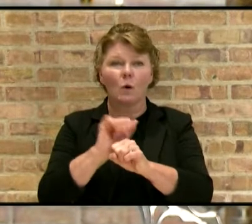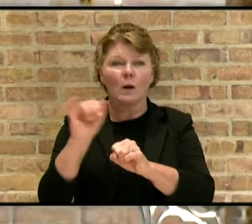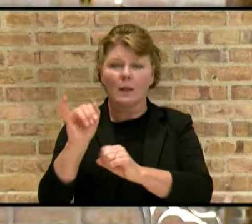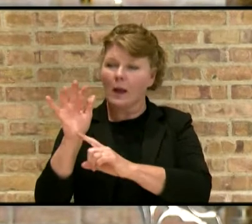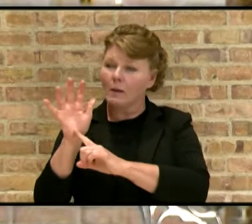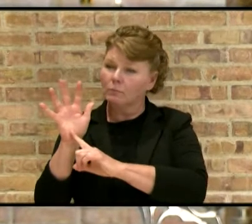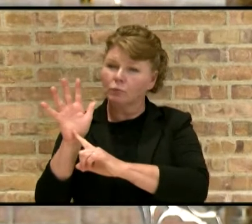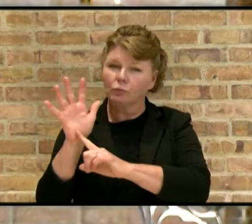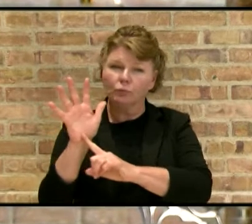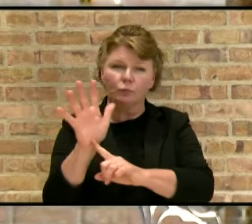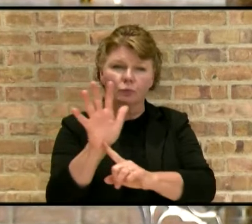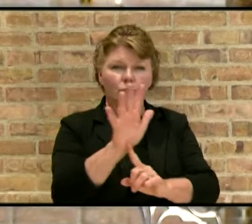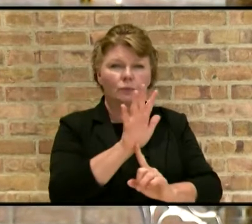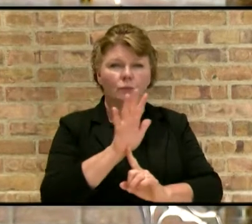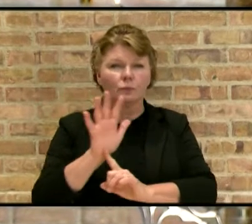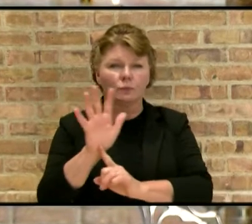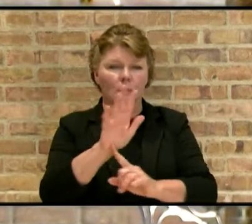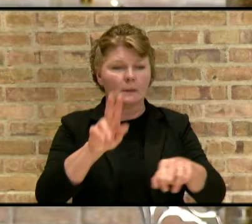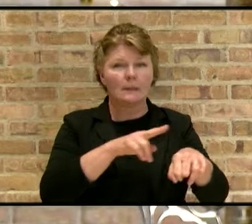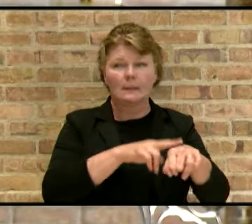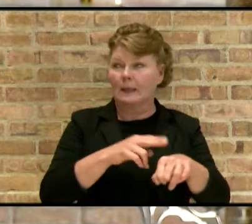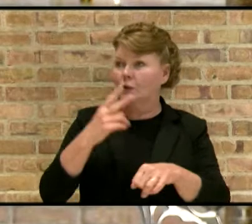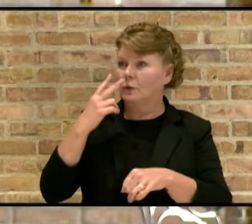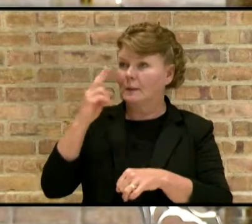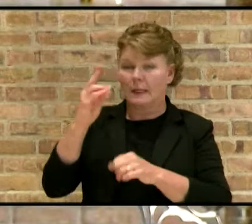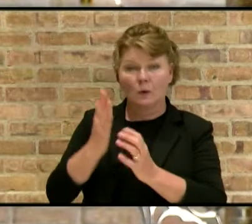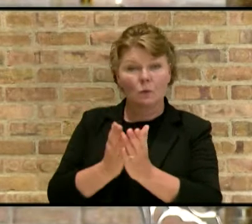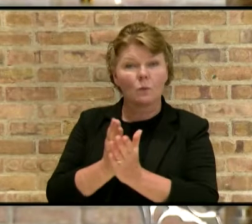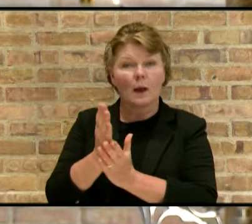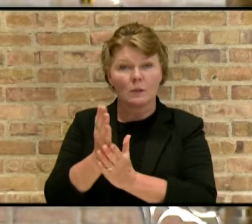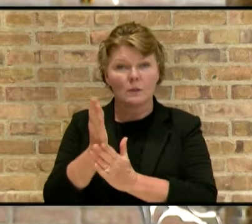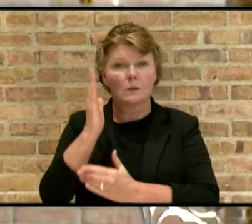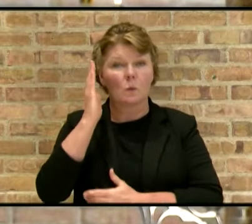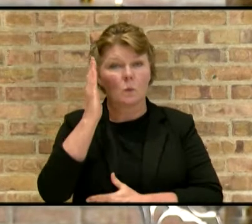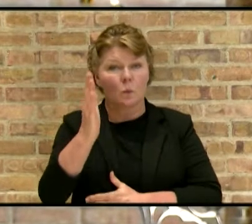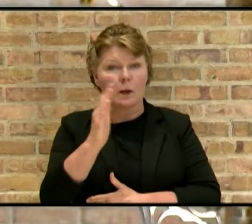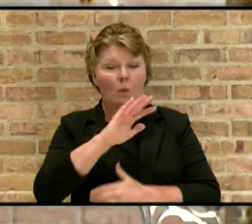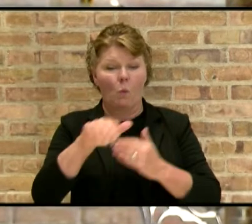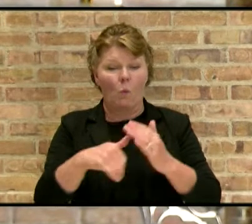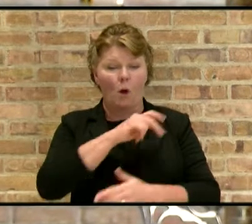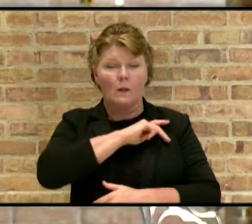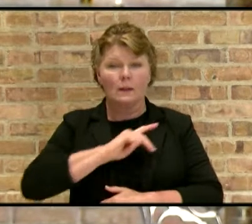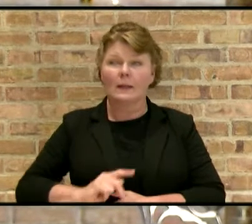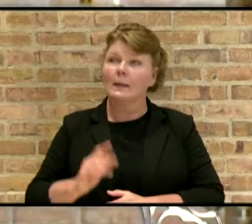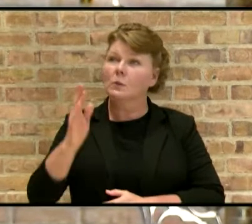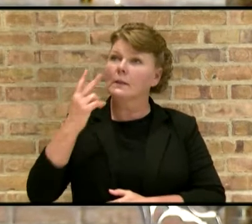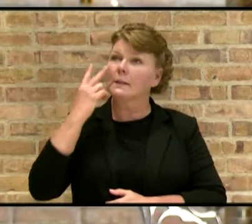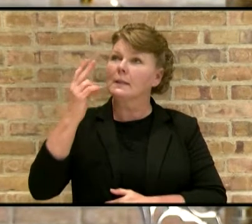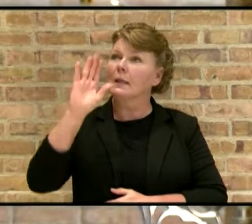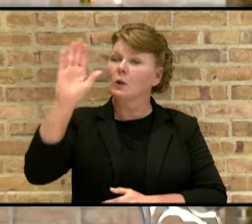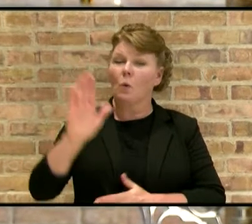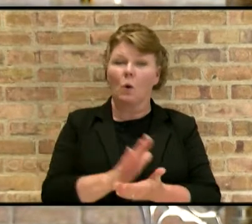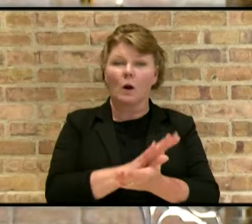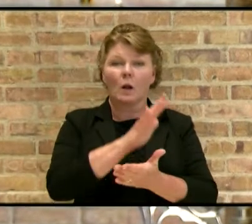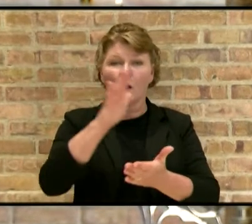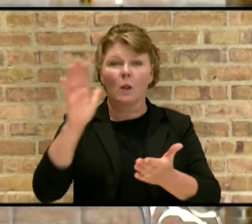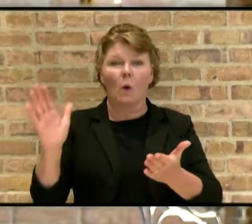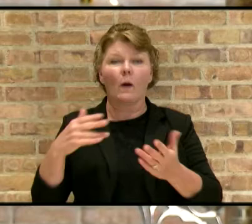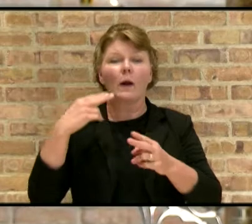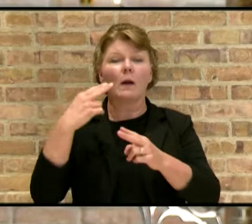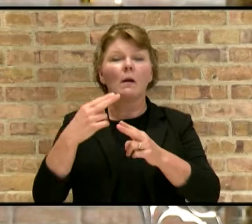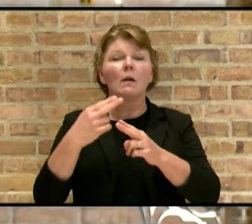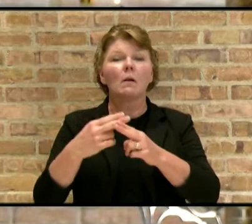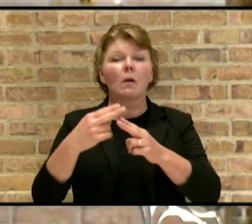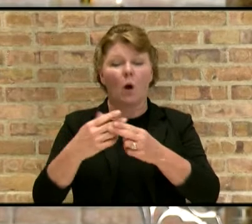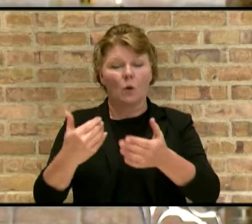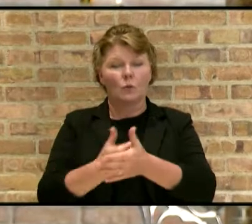torch. The nations shall see your righteousness and all the kings your glory, and you shall be called by a